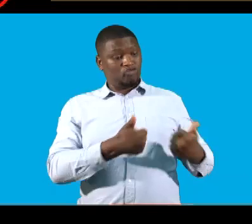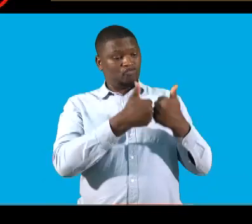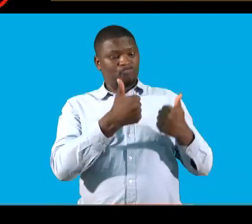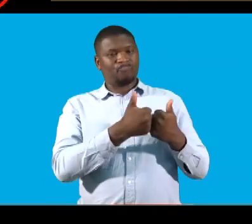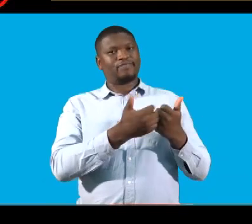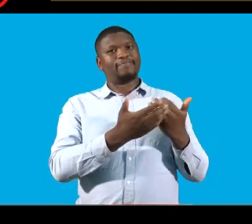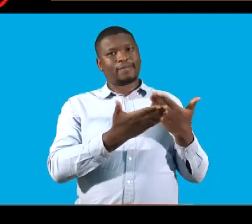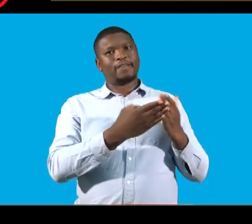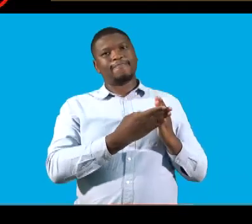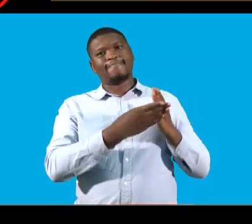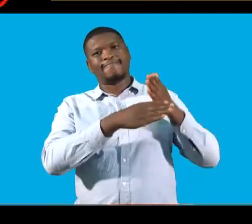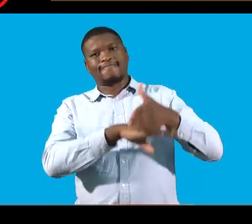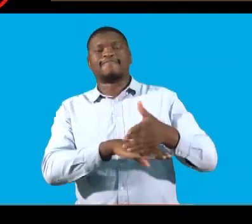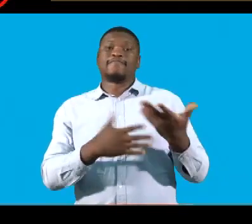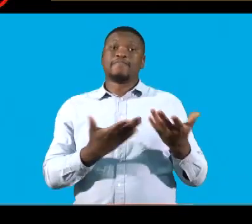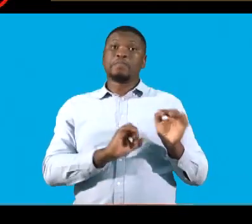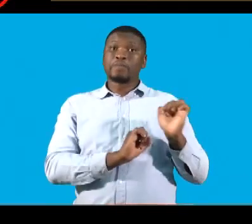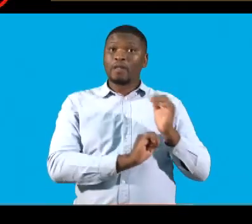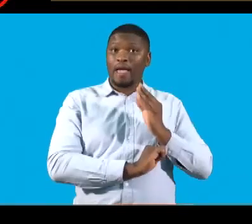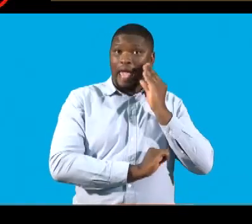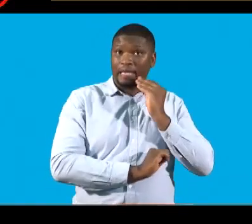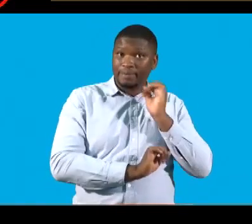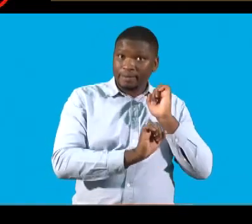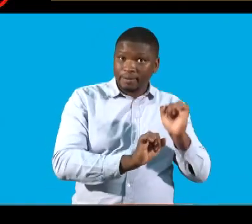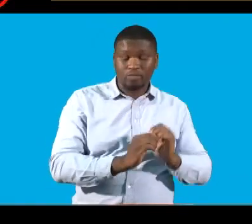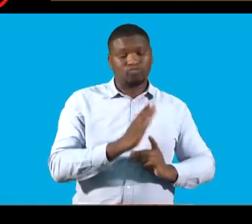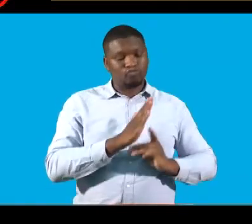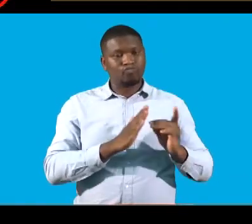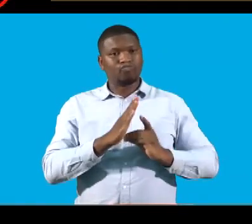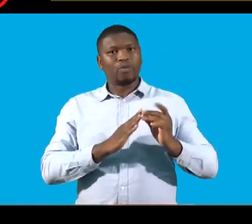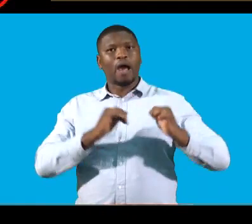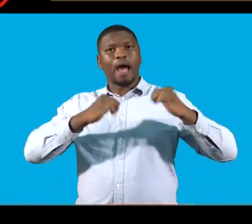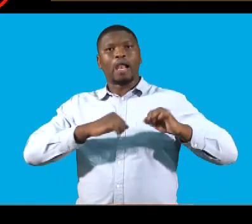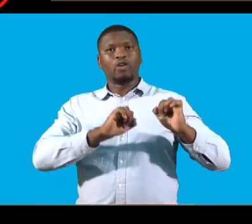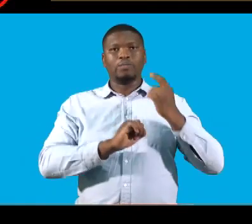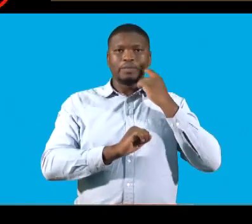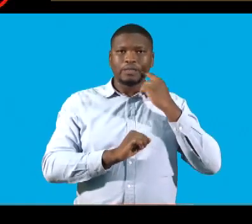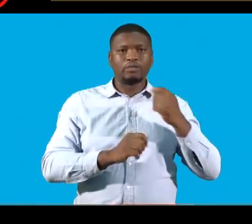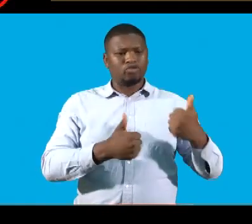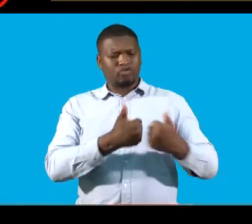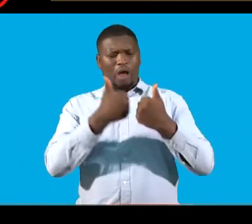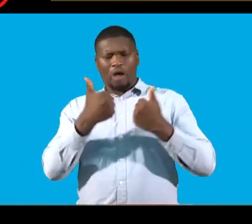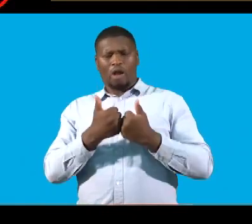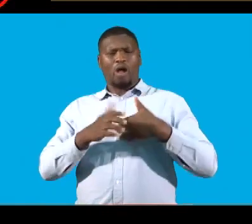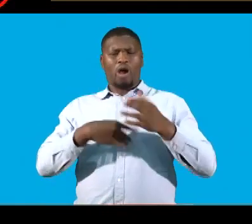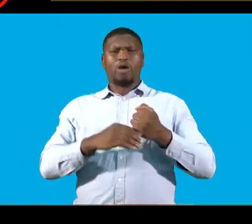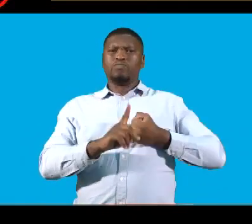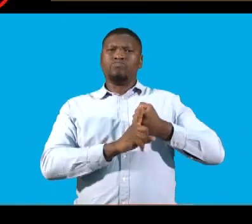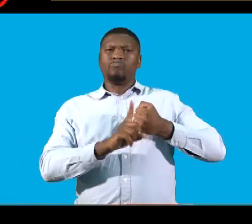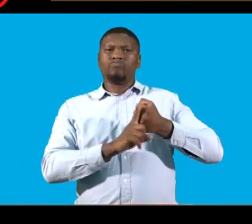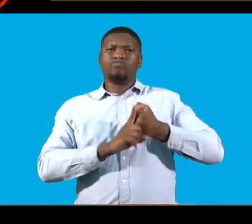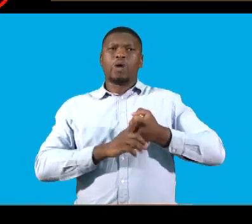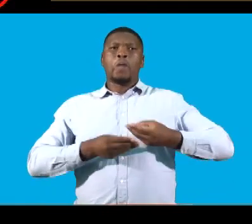his obstacles. These experiences develop skills in Pi that allow him to overcome